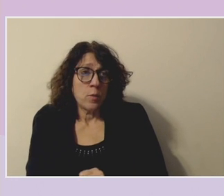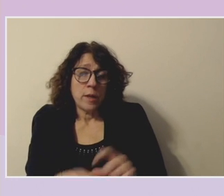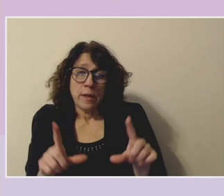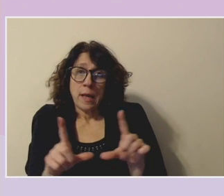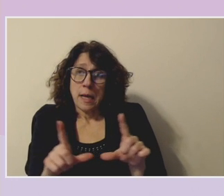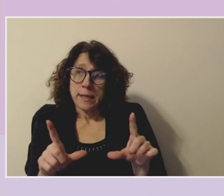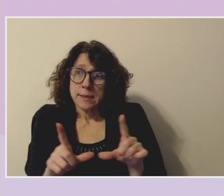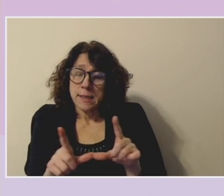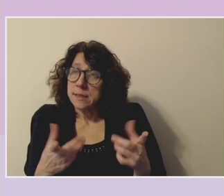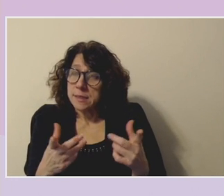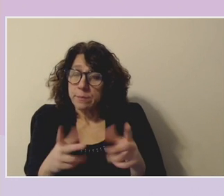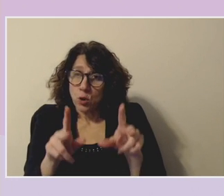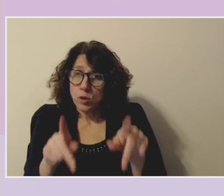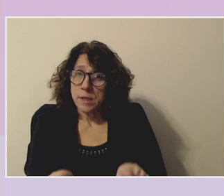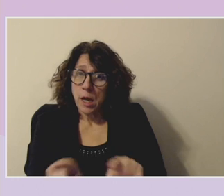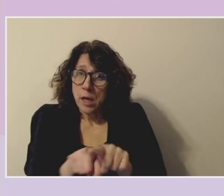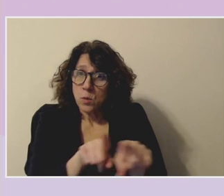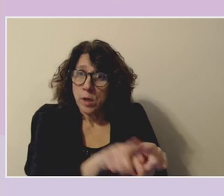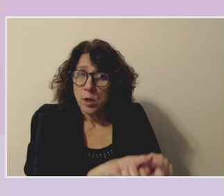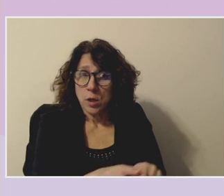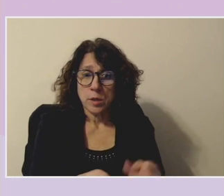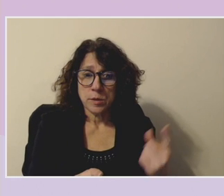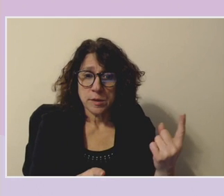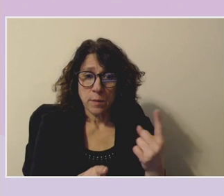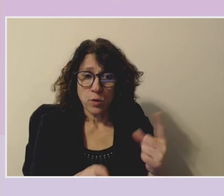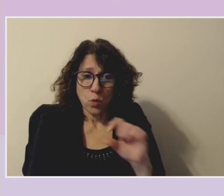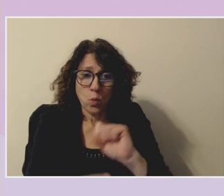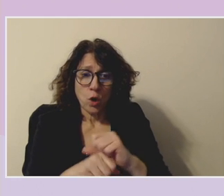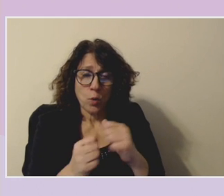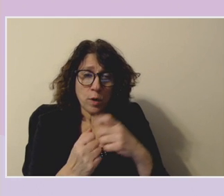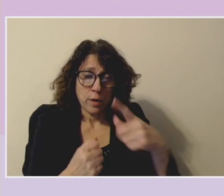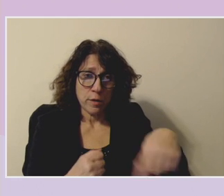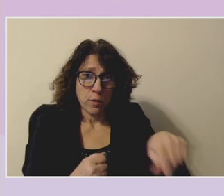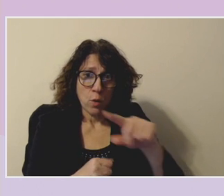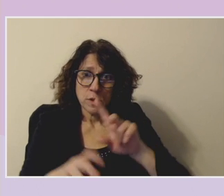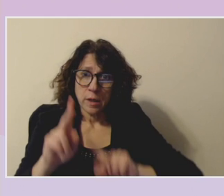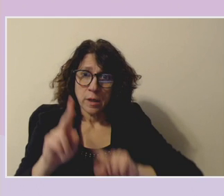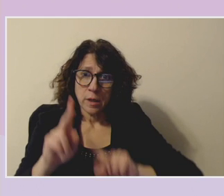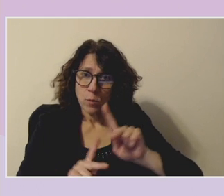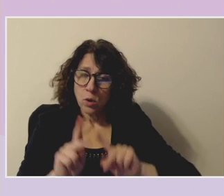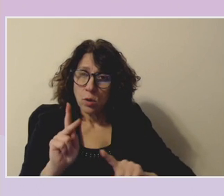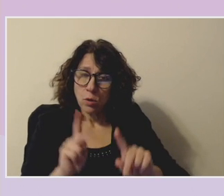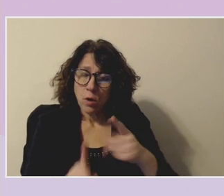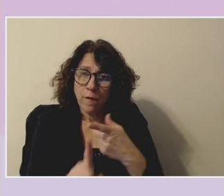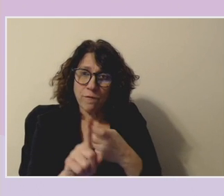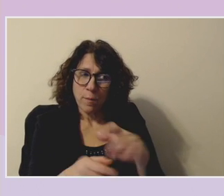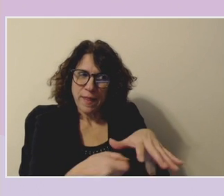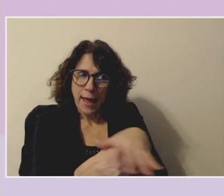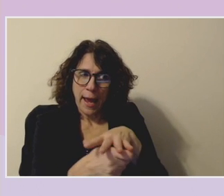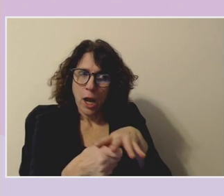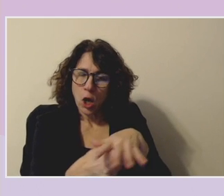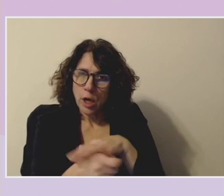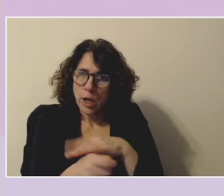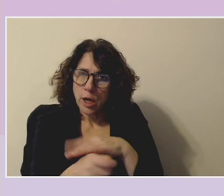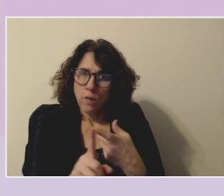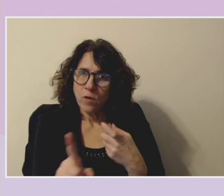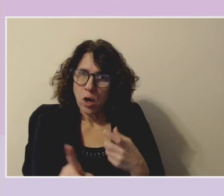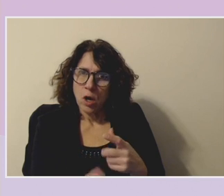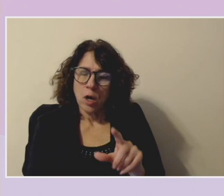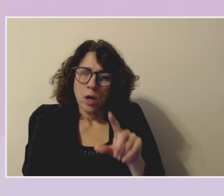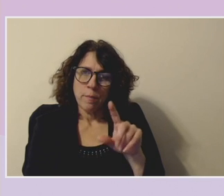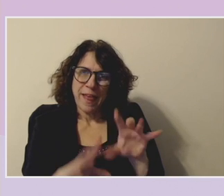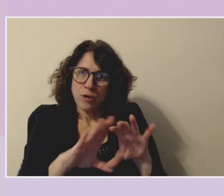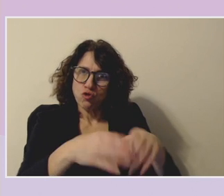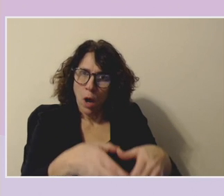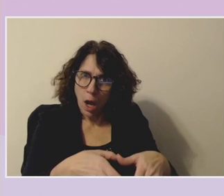can get somebody, who better to with those individuals than somebody who is from that area, who is from that tribe or pueblo, to